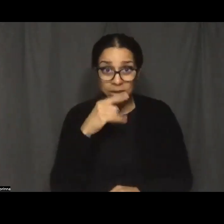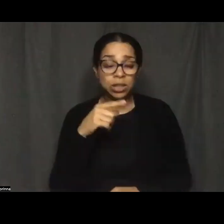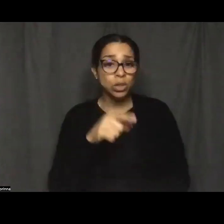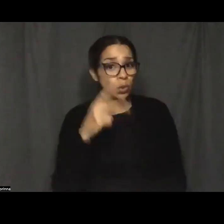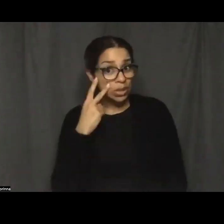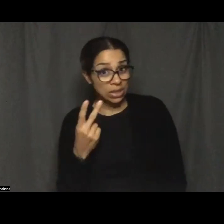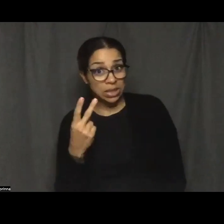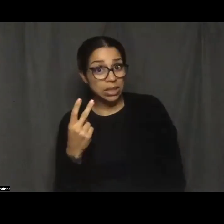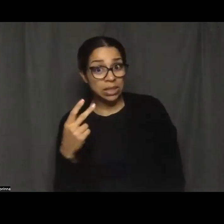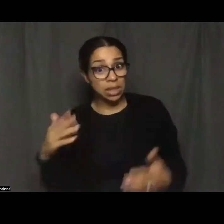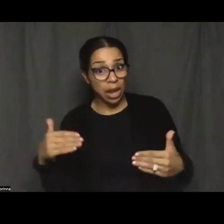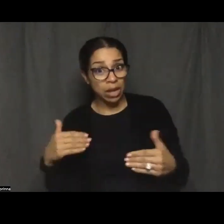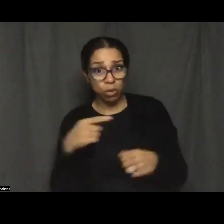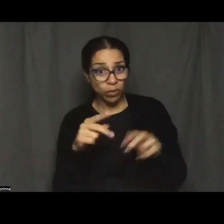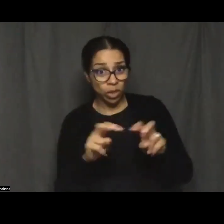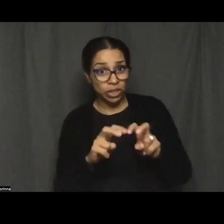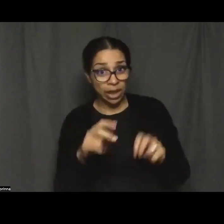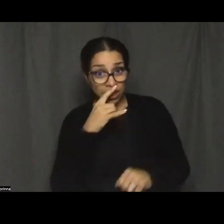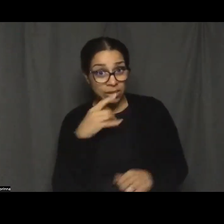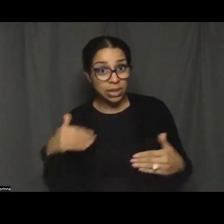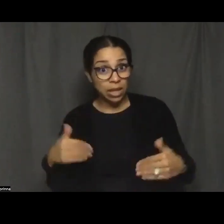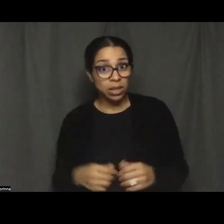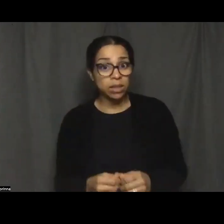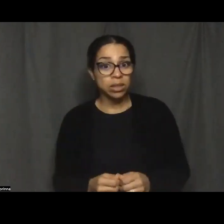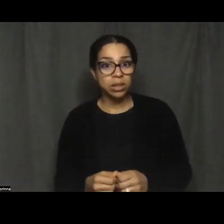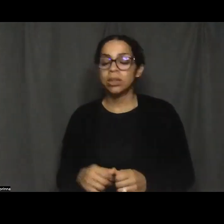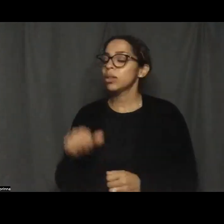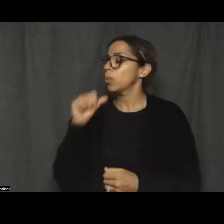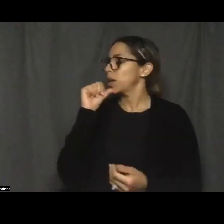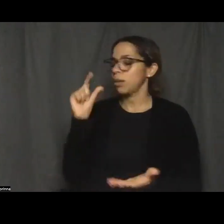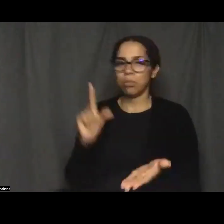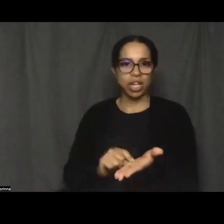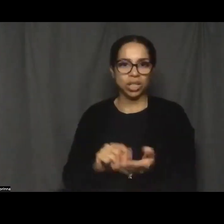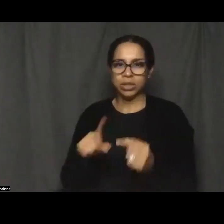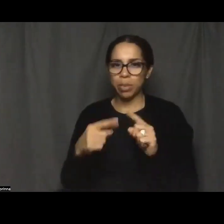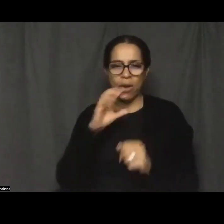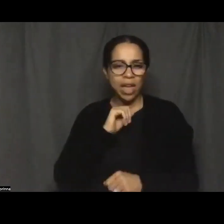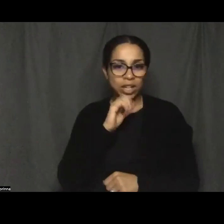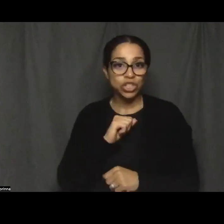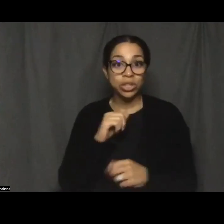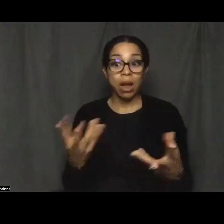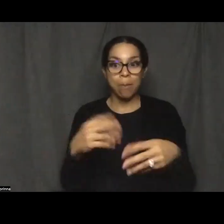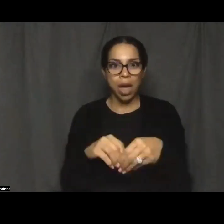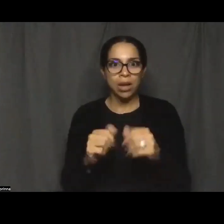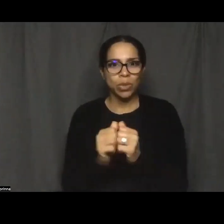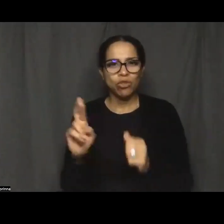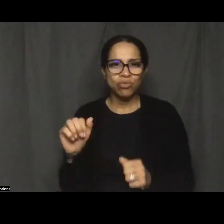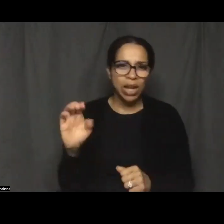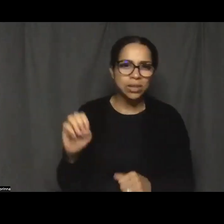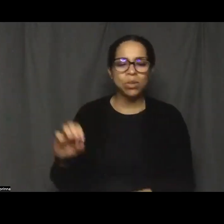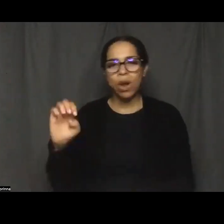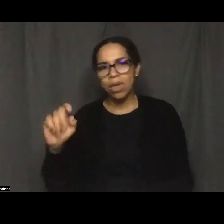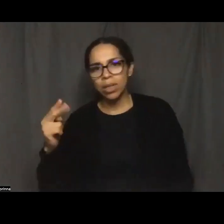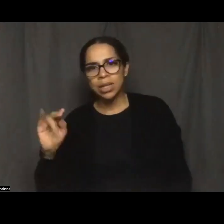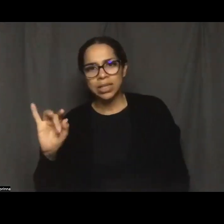or have you looked at that yet? So we didn't publish on age combined with race ethnicity in this chart pack, but